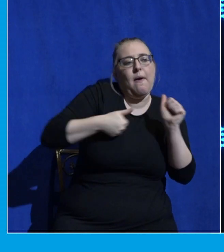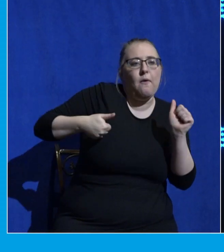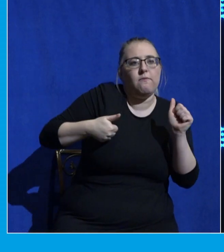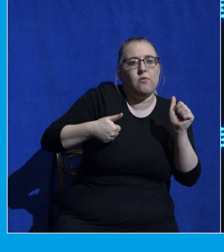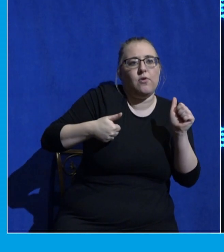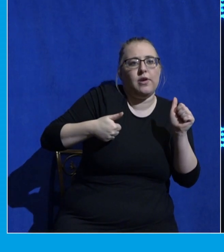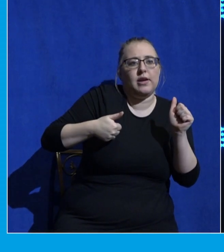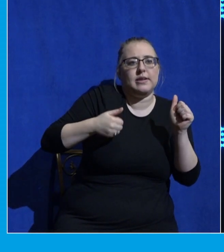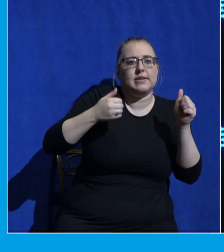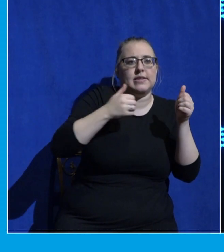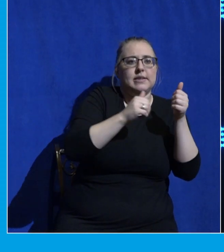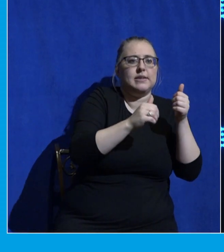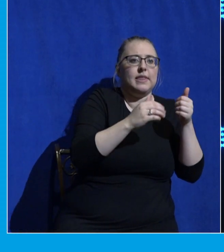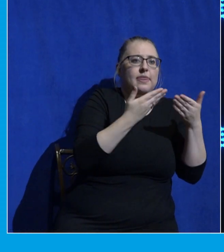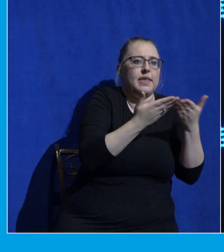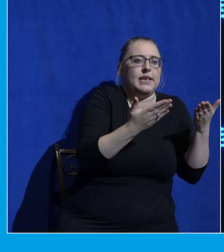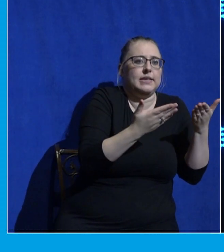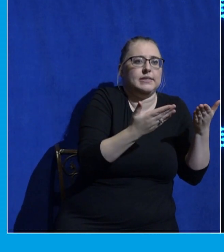from.